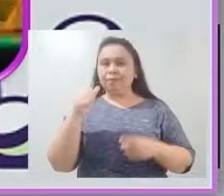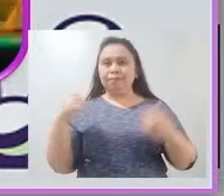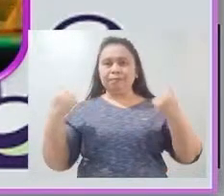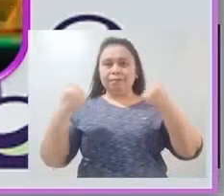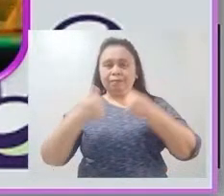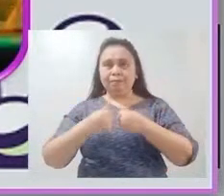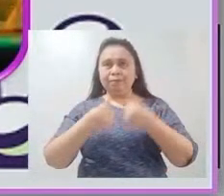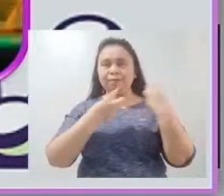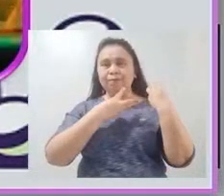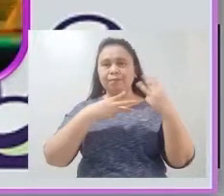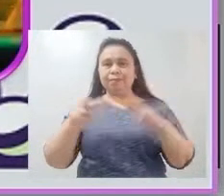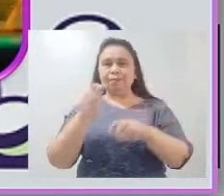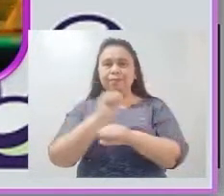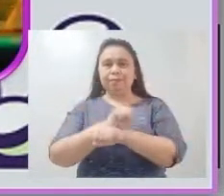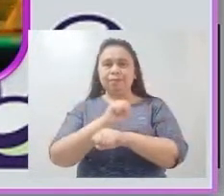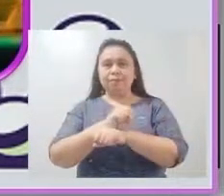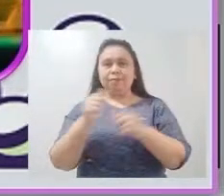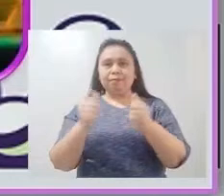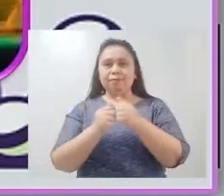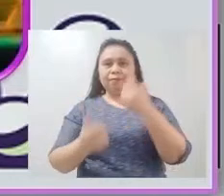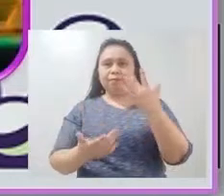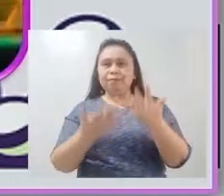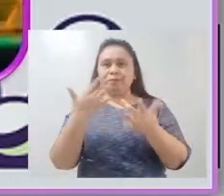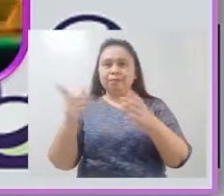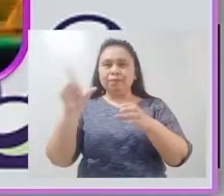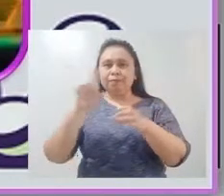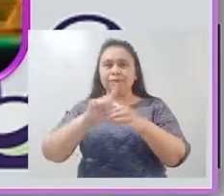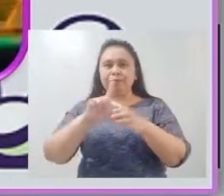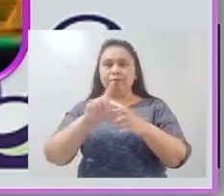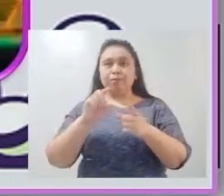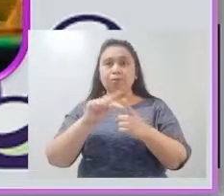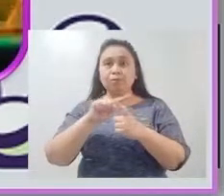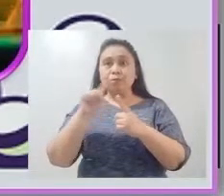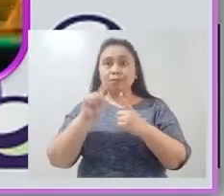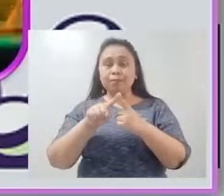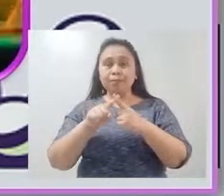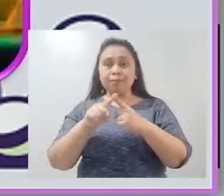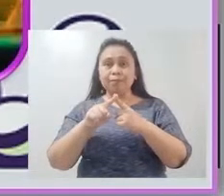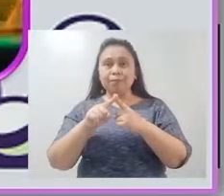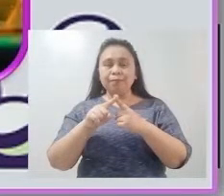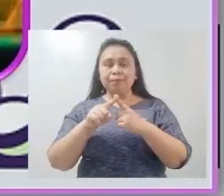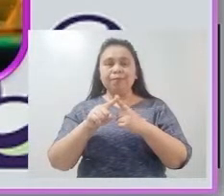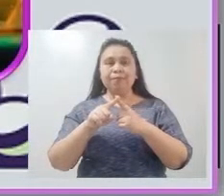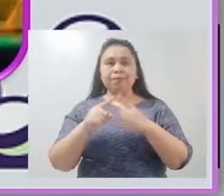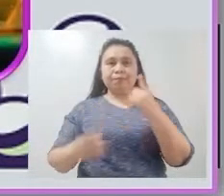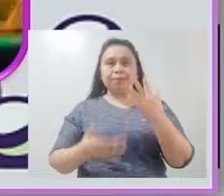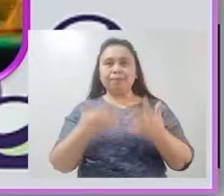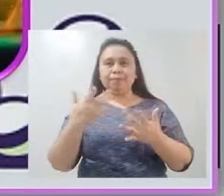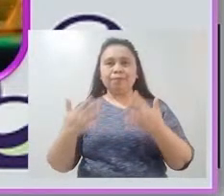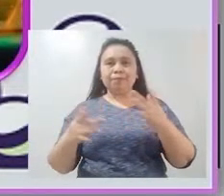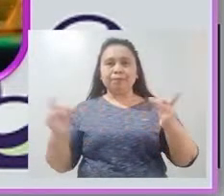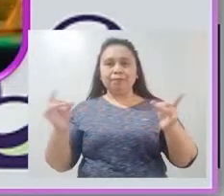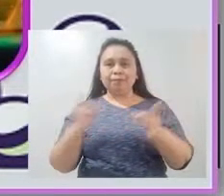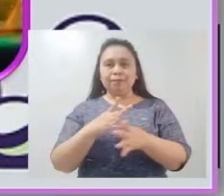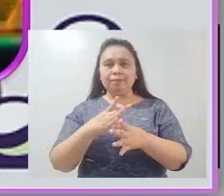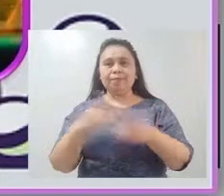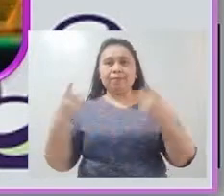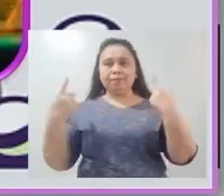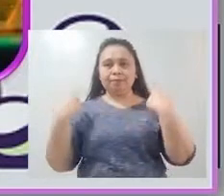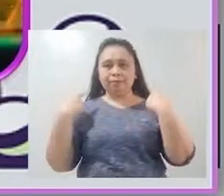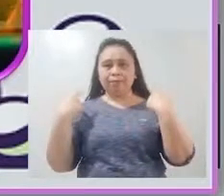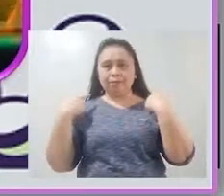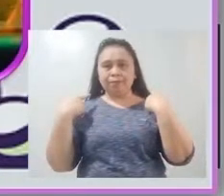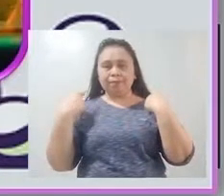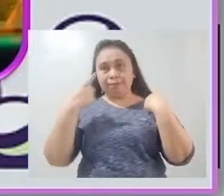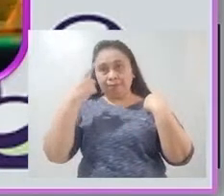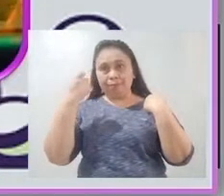be worn while working with flammable liquids or when a fire hazard is present, as these